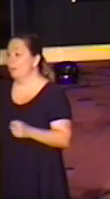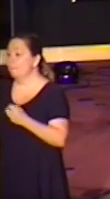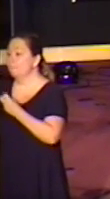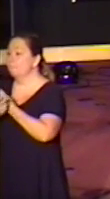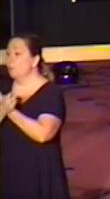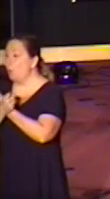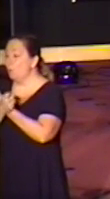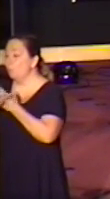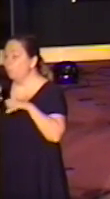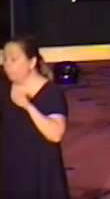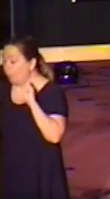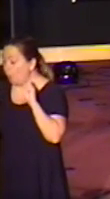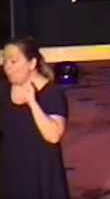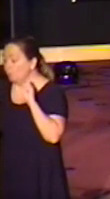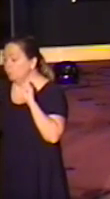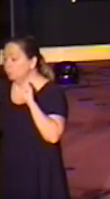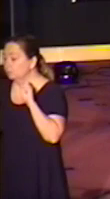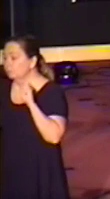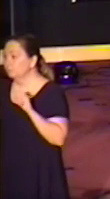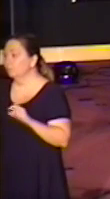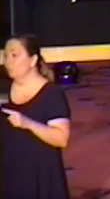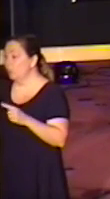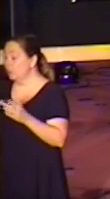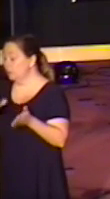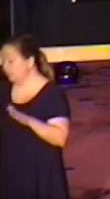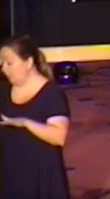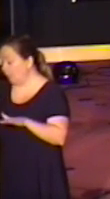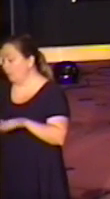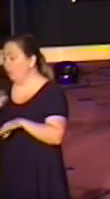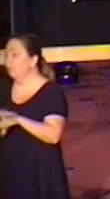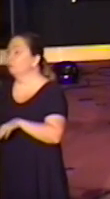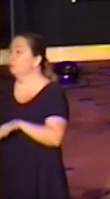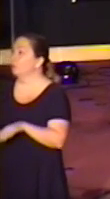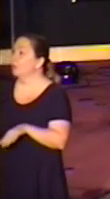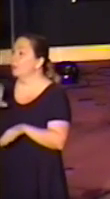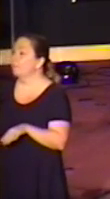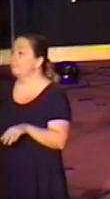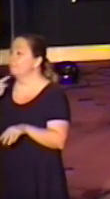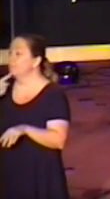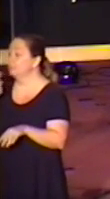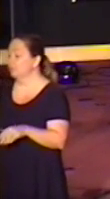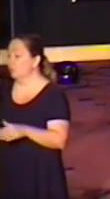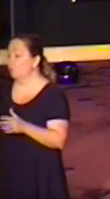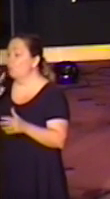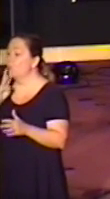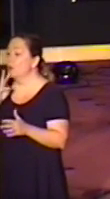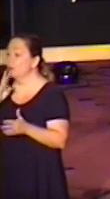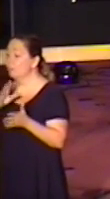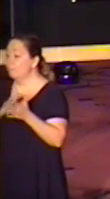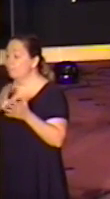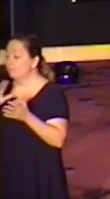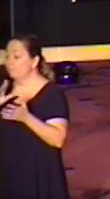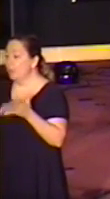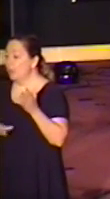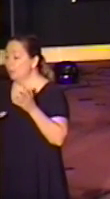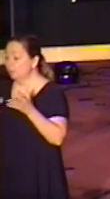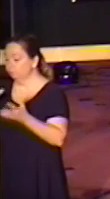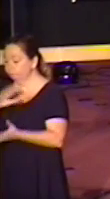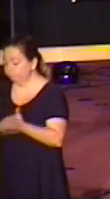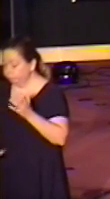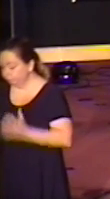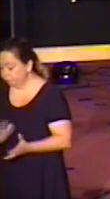on his body, and he was already dead when he hung on the cross. But it says that water and blood gushed out when he speared him in the